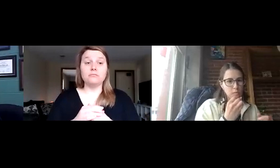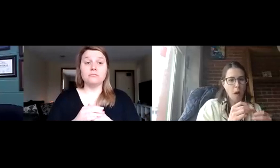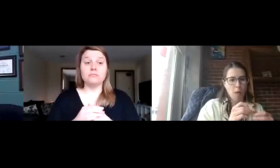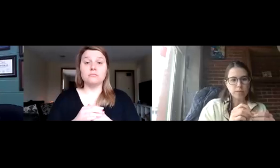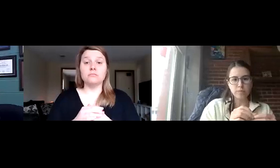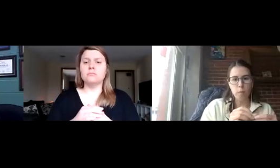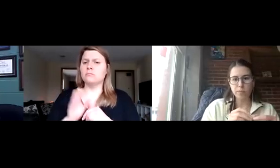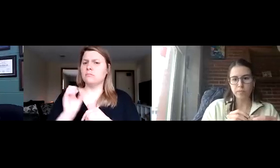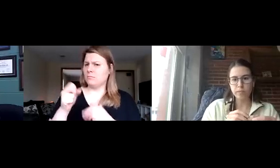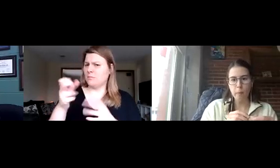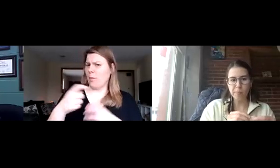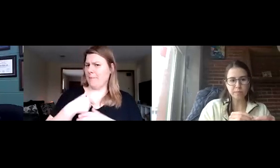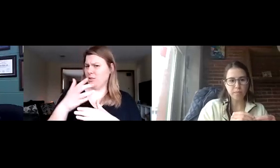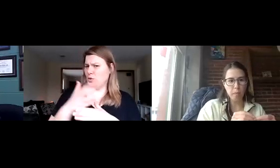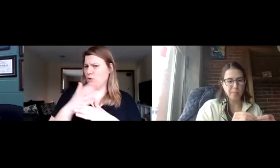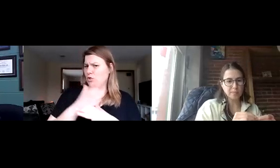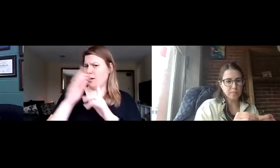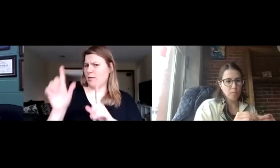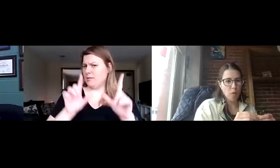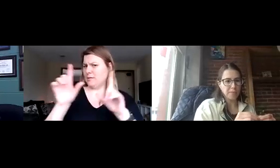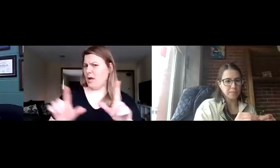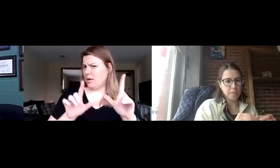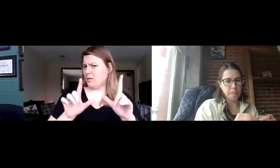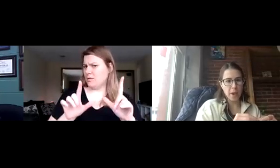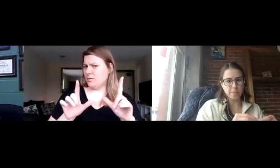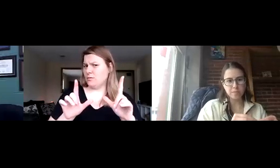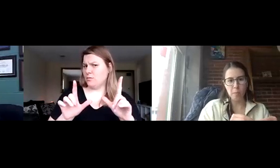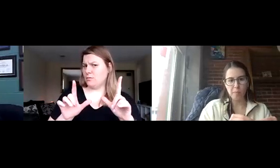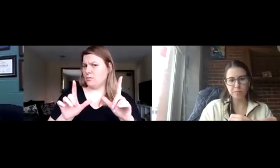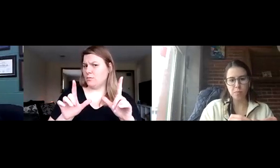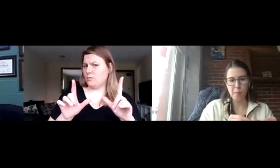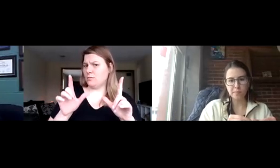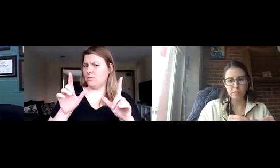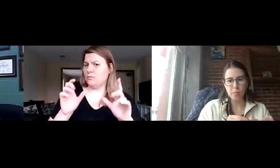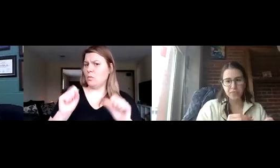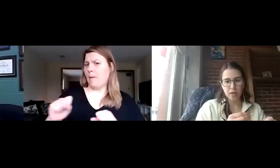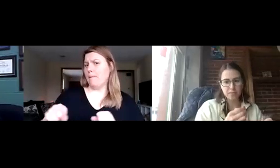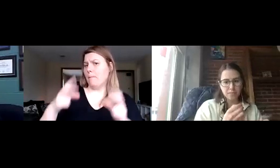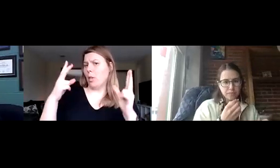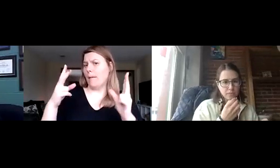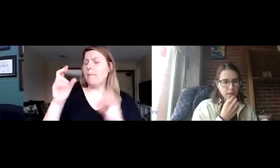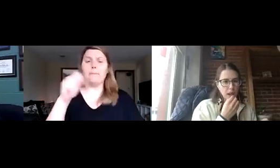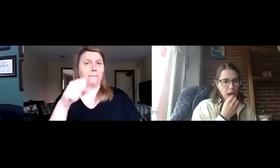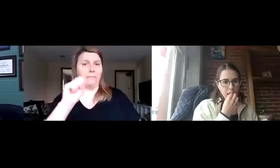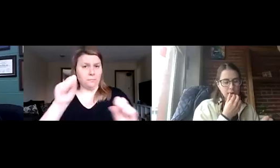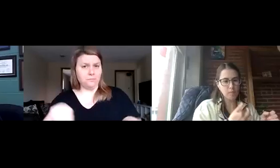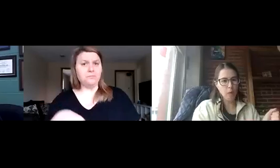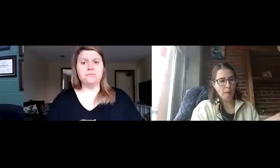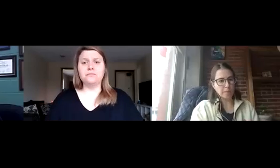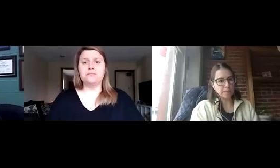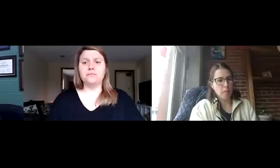Yeah, did you want me to share the slides or do we need to? Or do you want Alexa to? will pull it up for us. Yeah, absolutely.